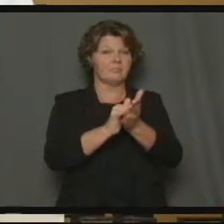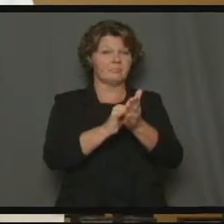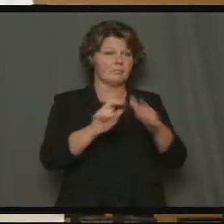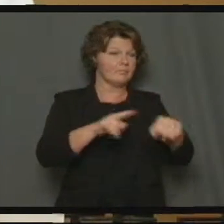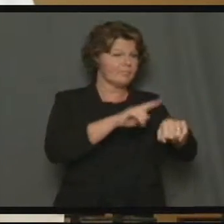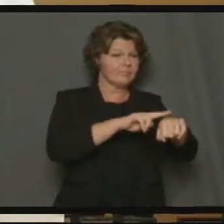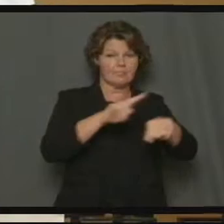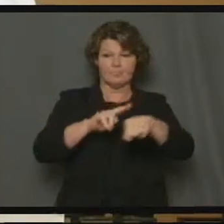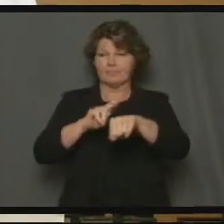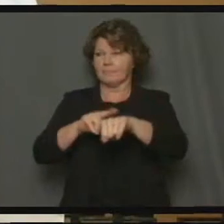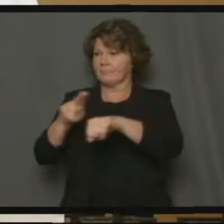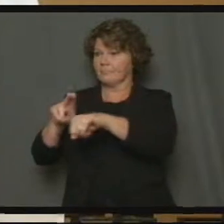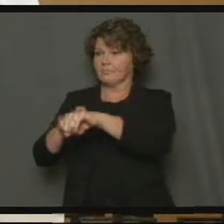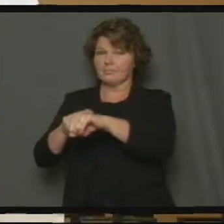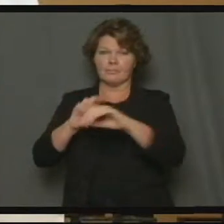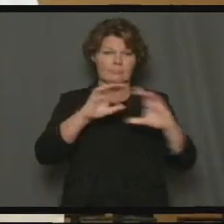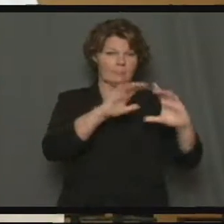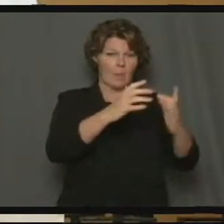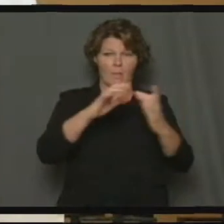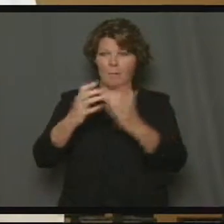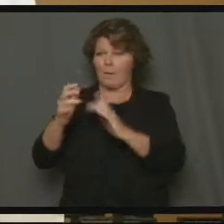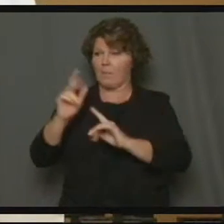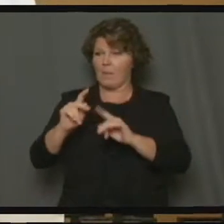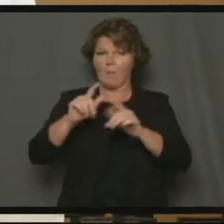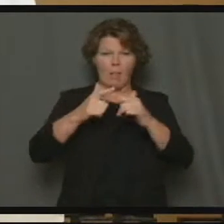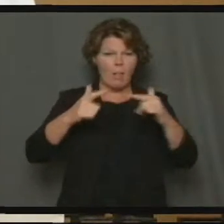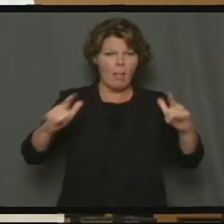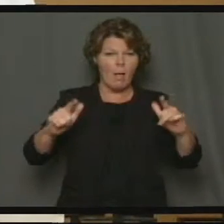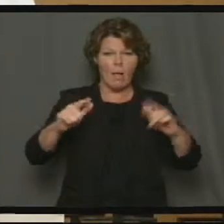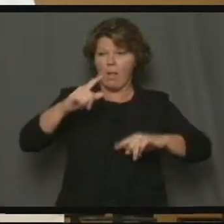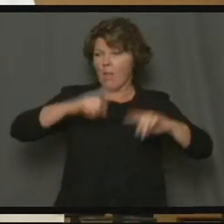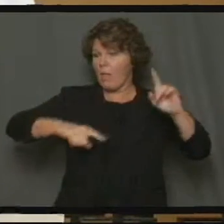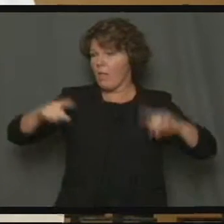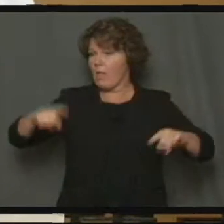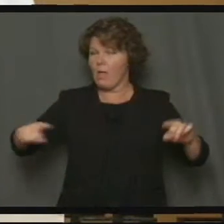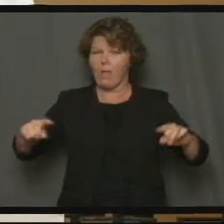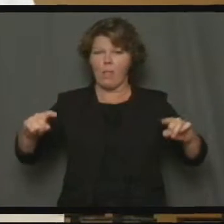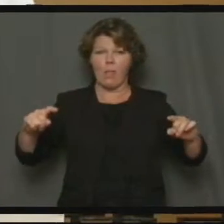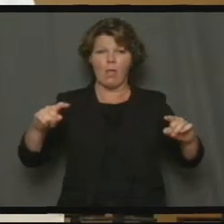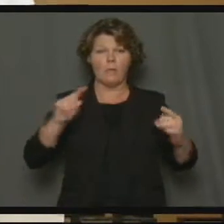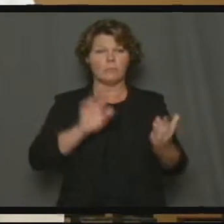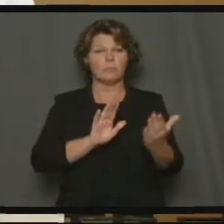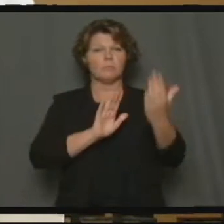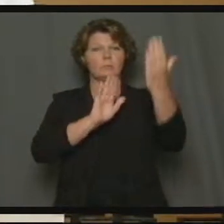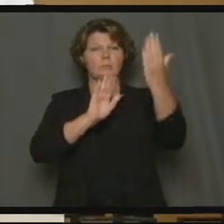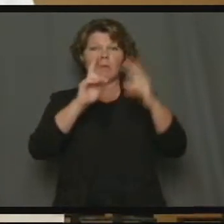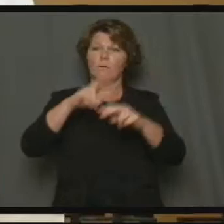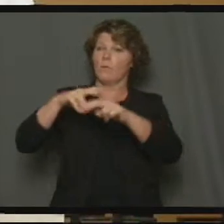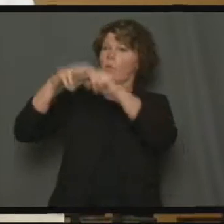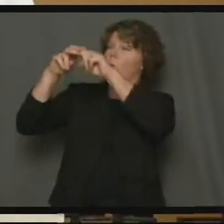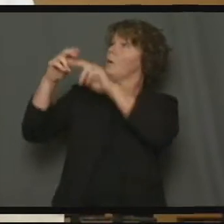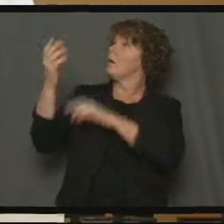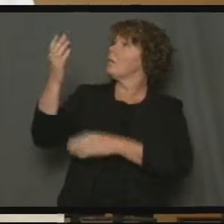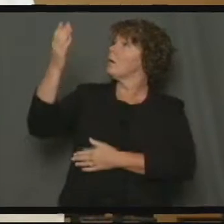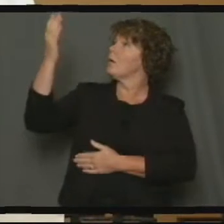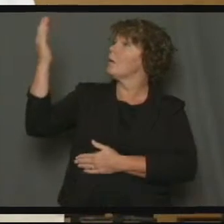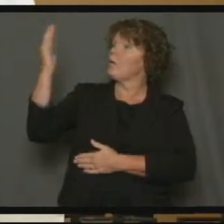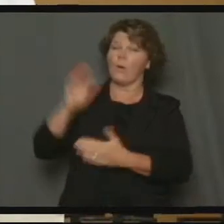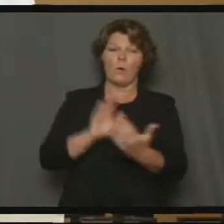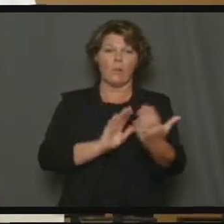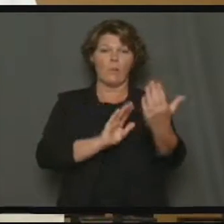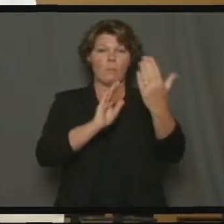nation, from all tribes and peoples and languages, standing before the throne and before the